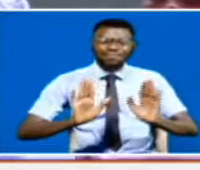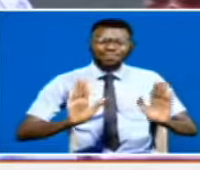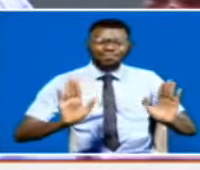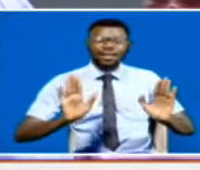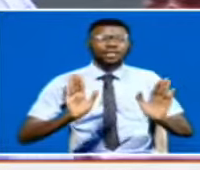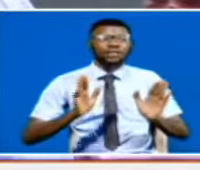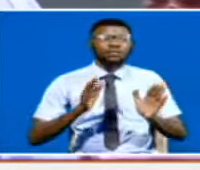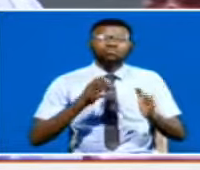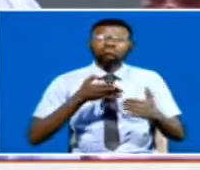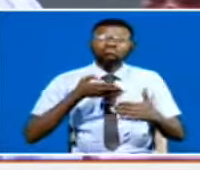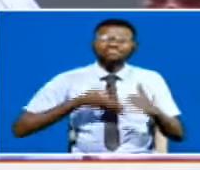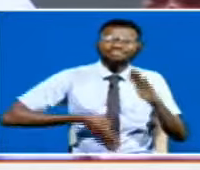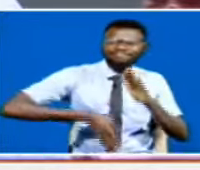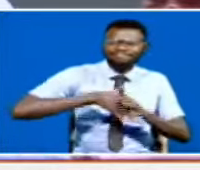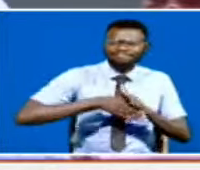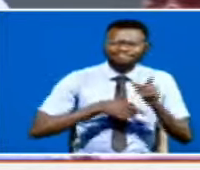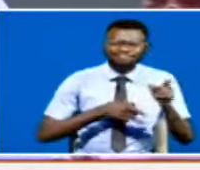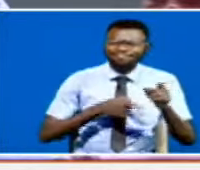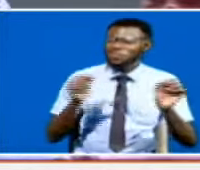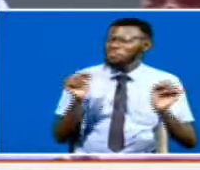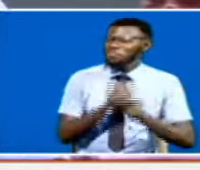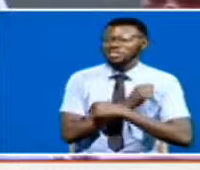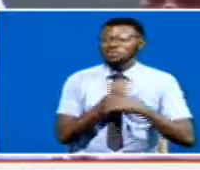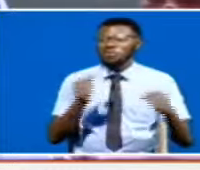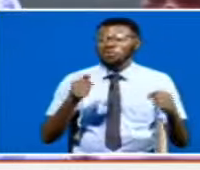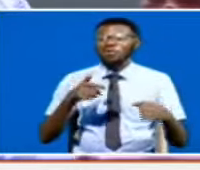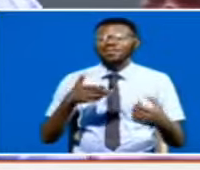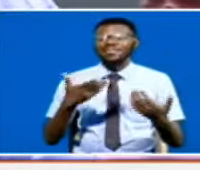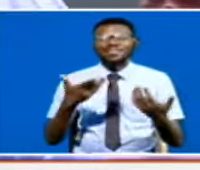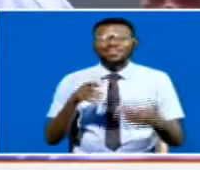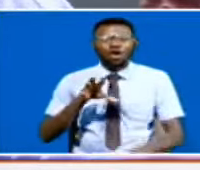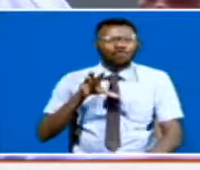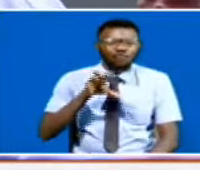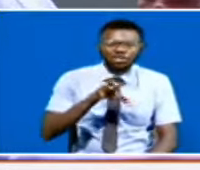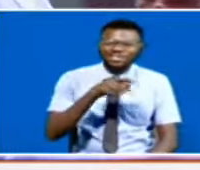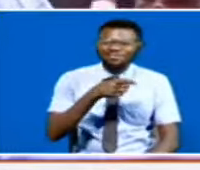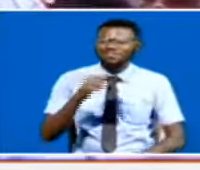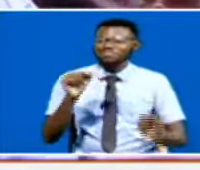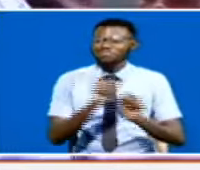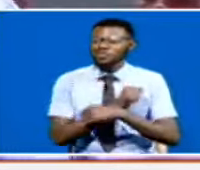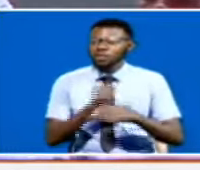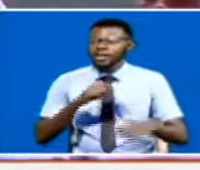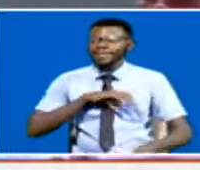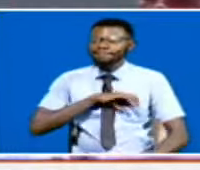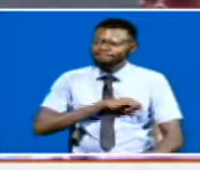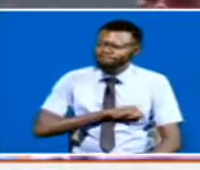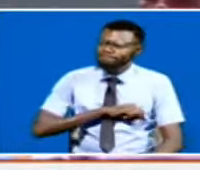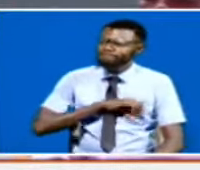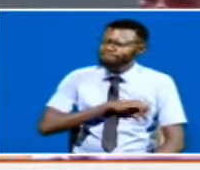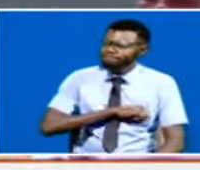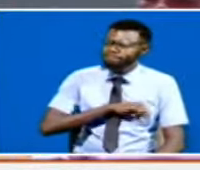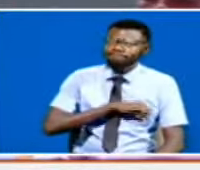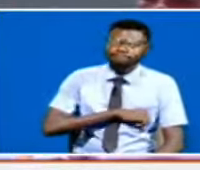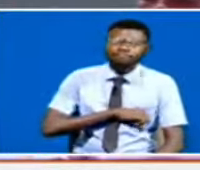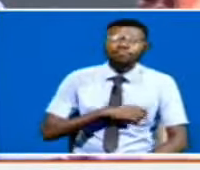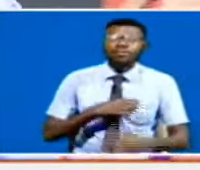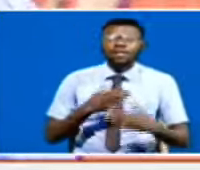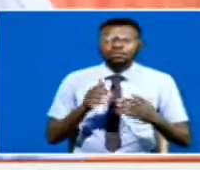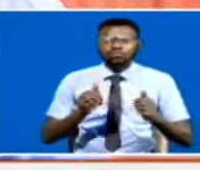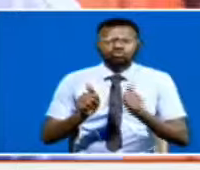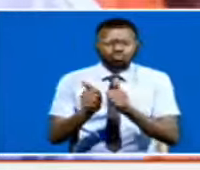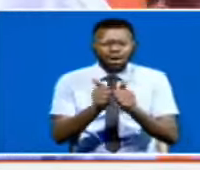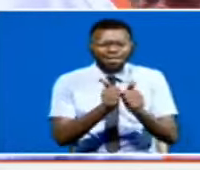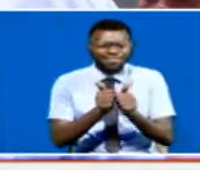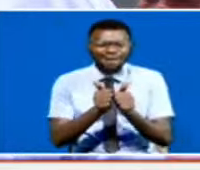unapata shida. Na uwezi kutoa mtu kwa nguvu. Lazima uvumilie mpaka wakati ukwishe, tuvumiliane